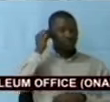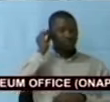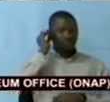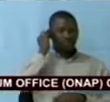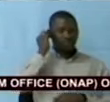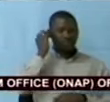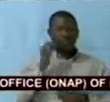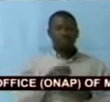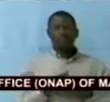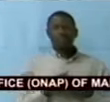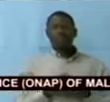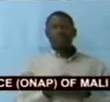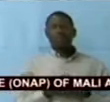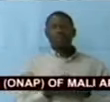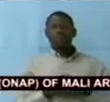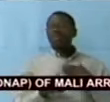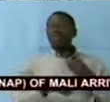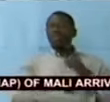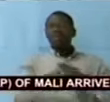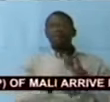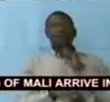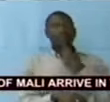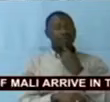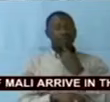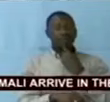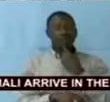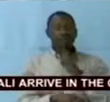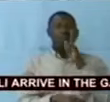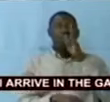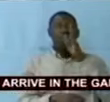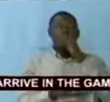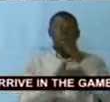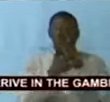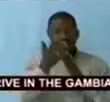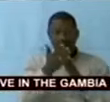at 1:30 when the judge came to court,